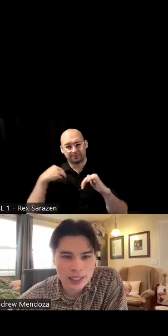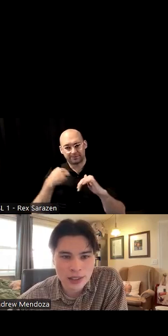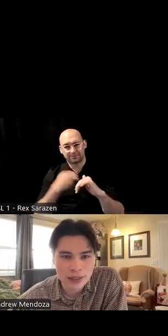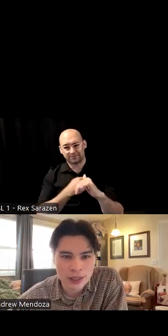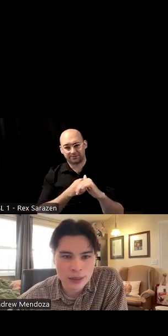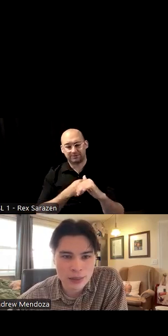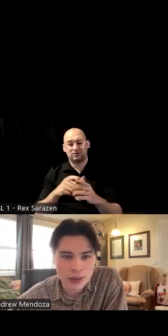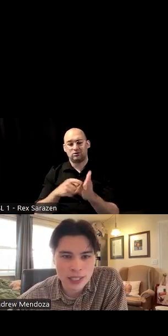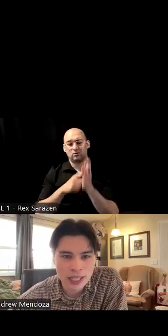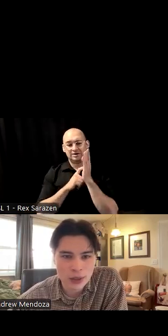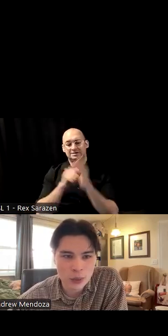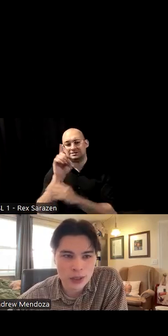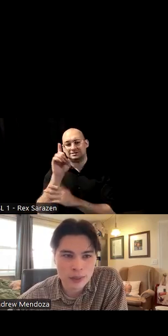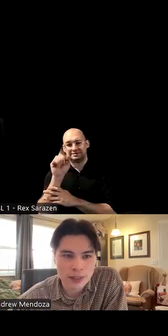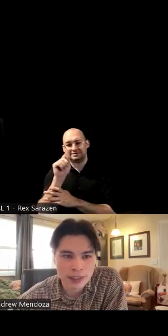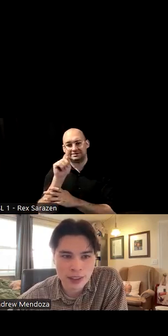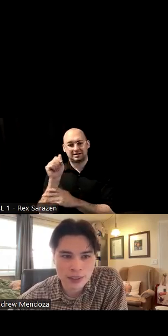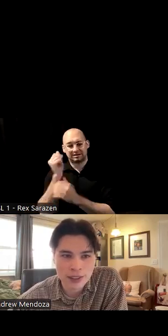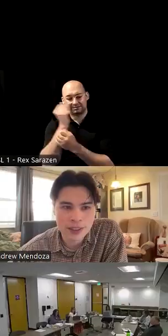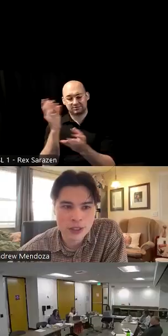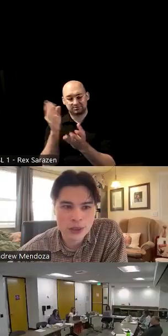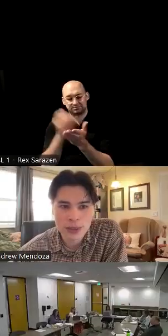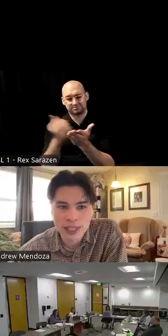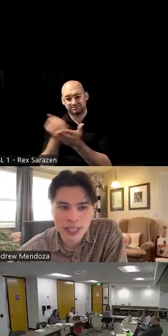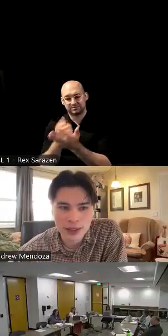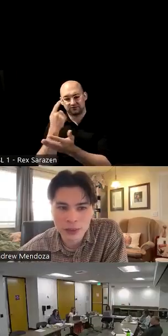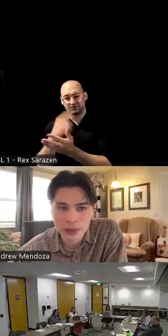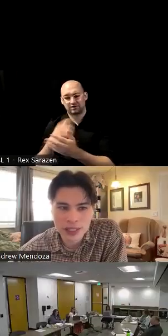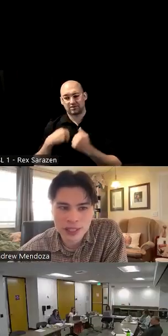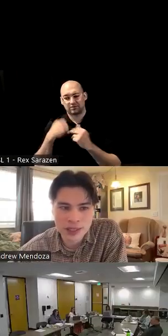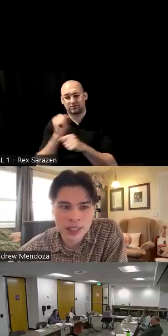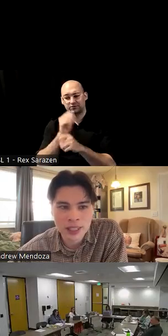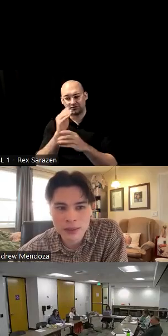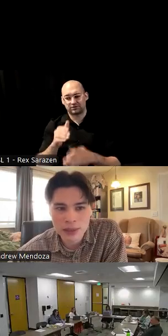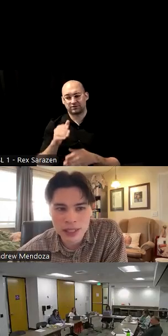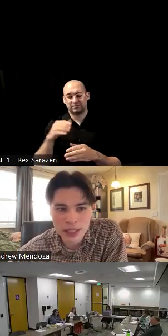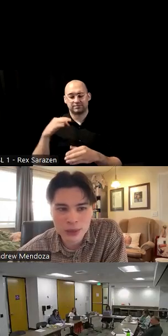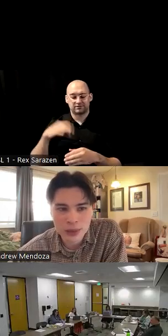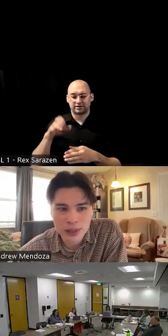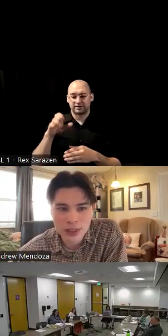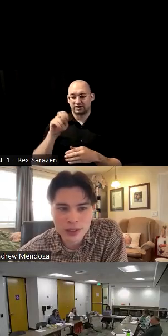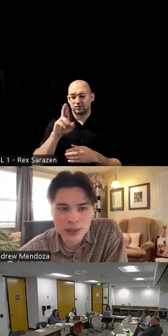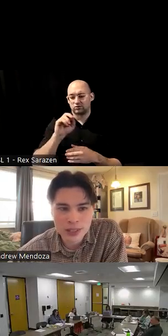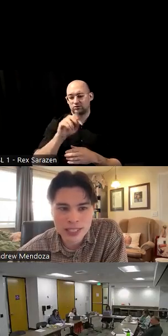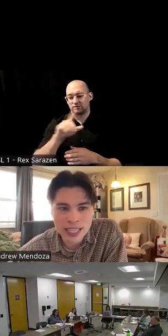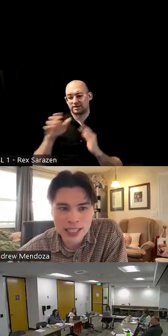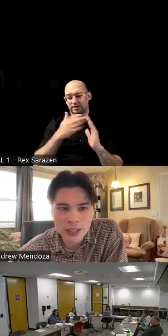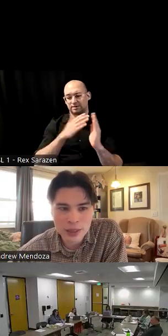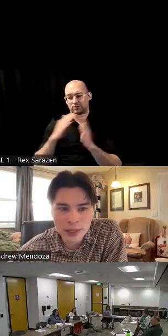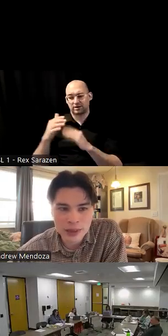data collection for the community health worker benefit offered to Medi-Cal enrollees. Community health workers,